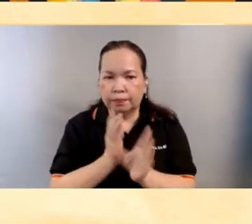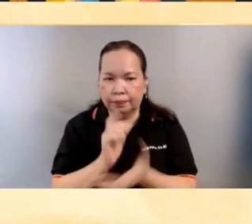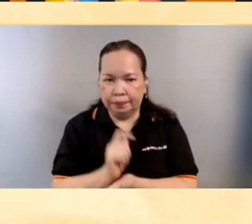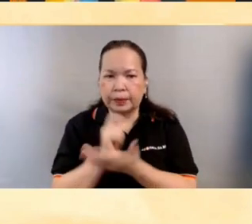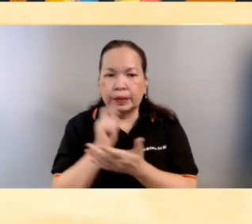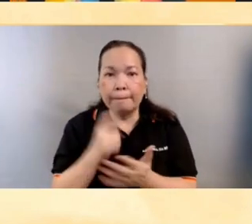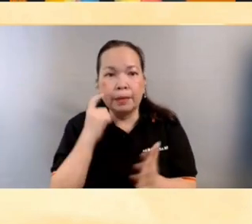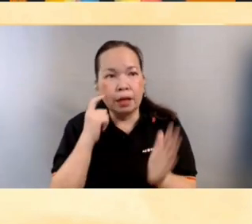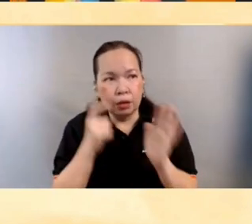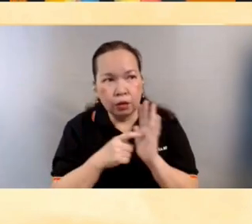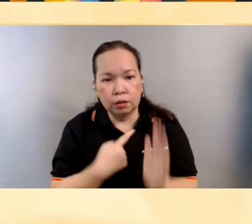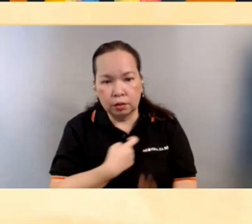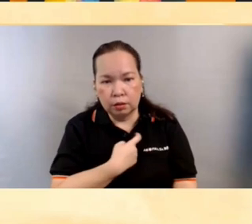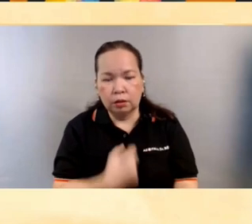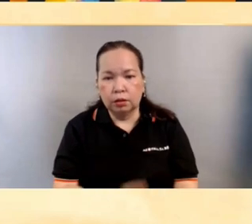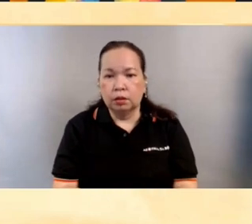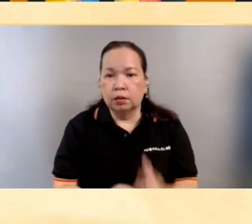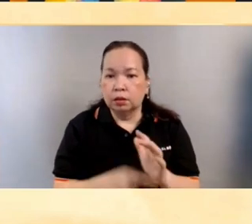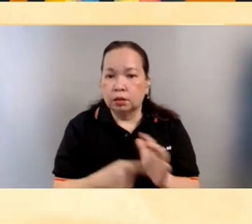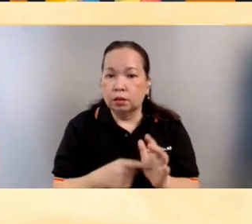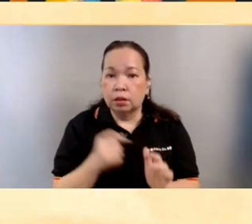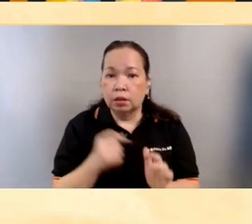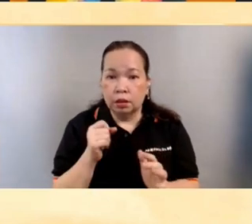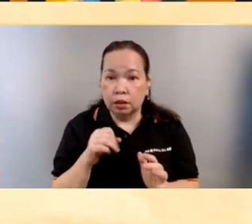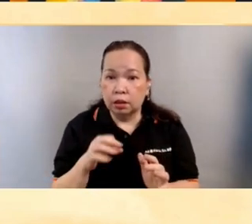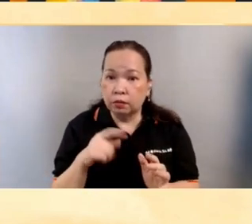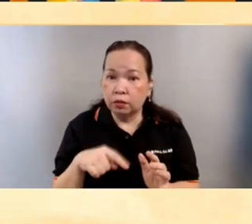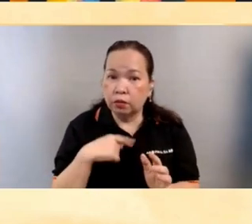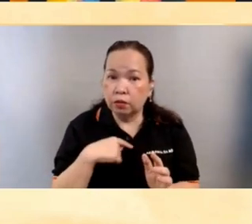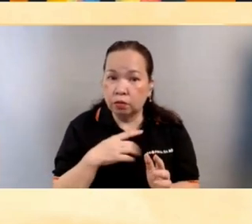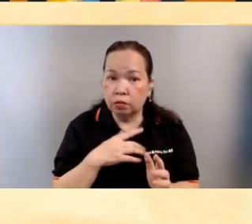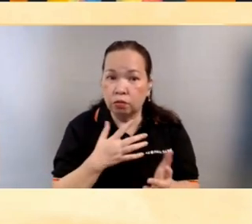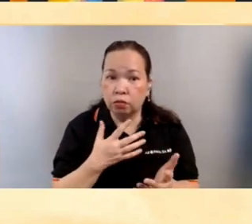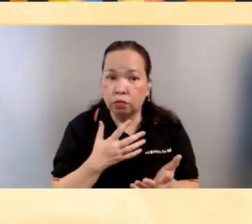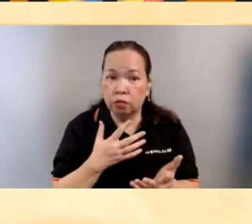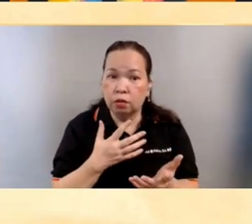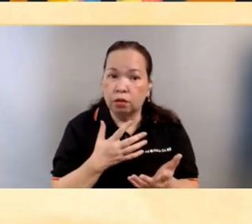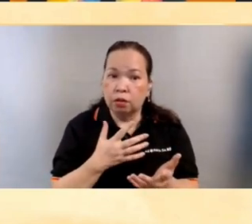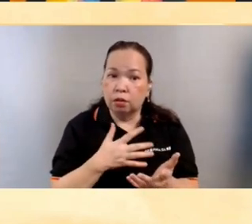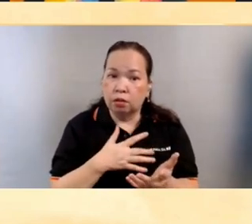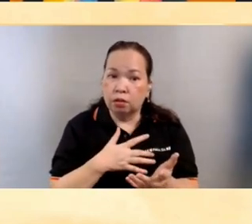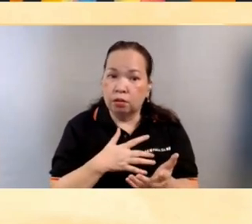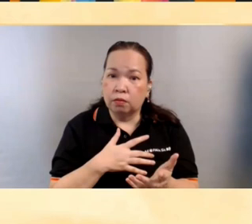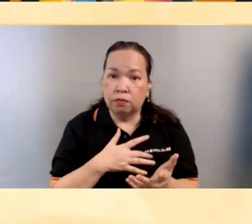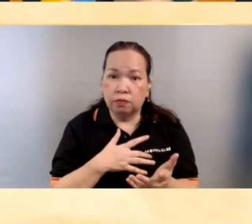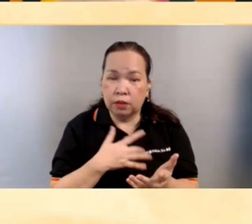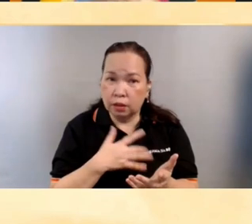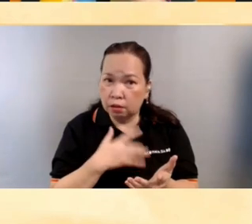pain. Sometimes when we are the ones dealing with the pain of another person, it's difficult for us to acknowledge it because our